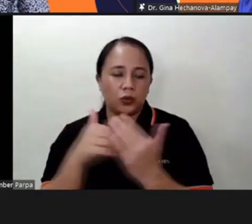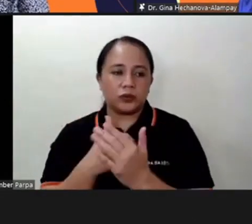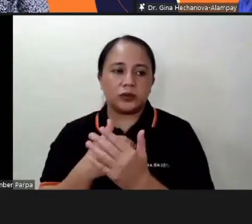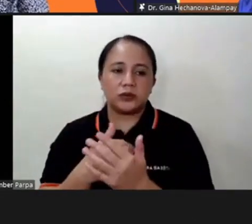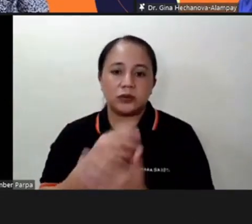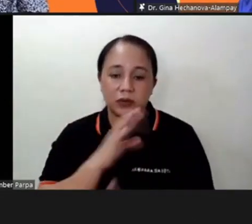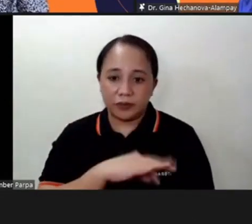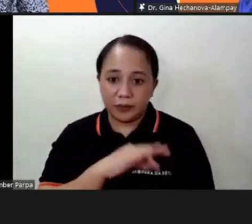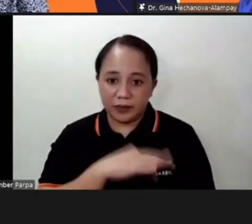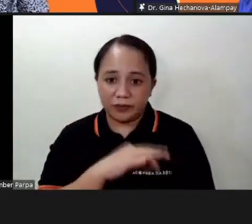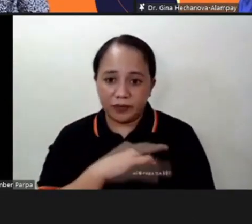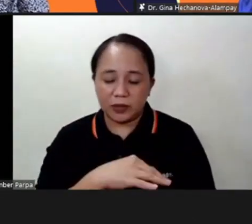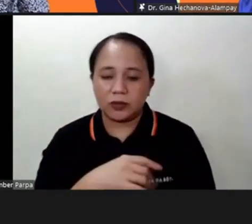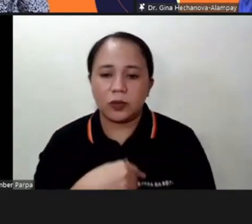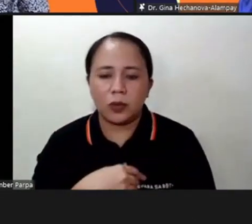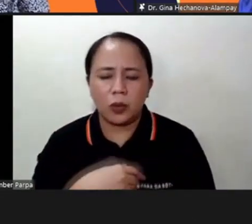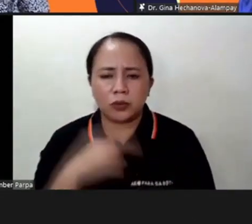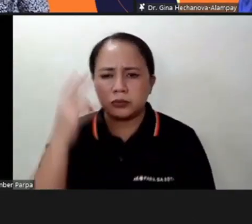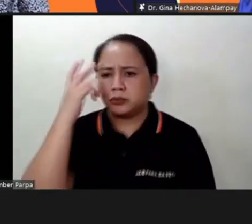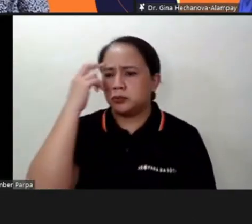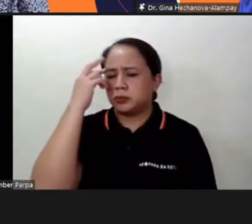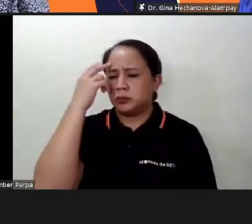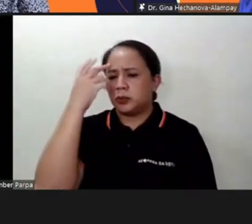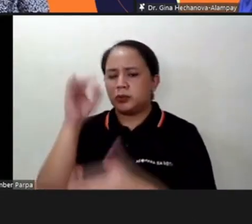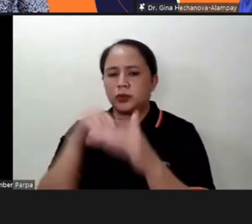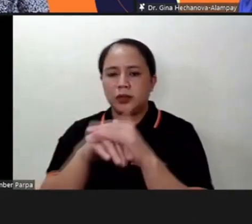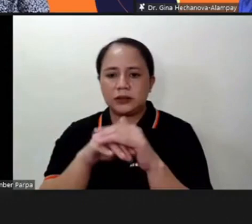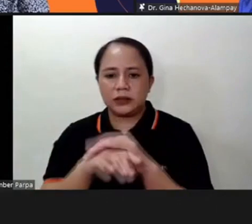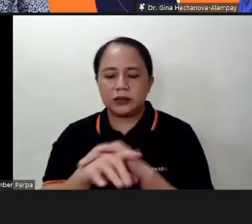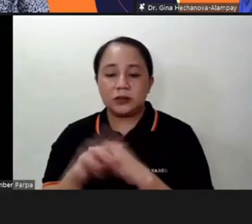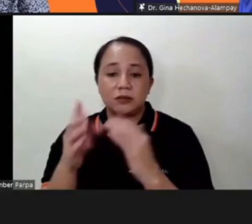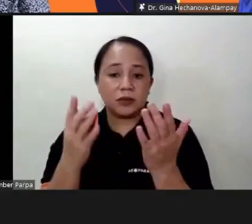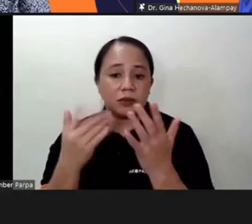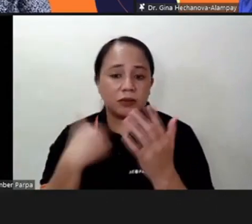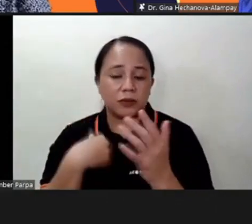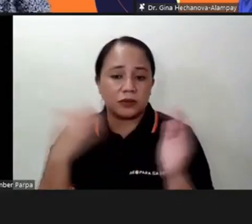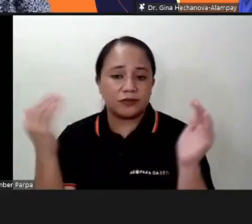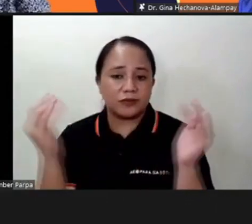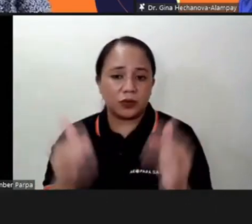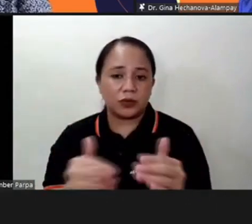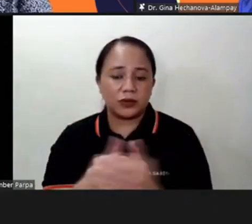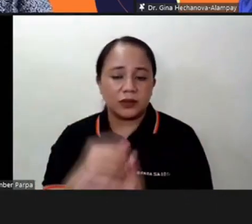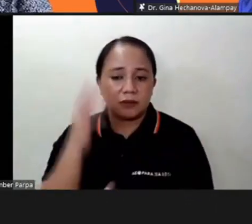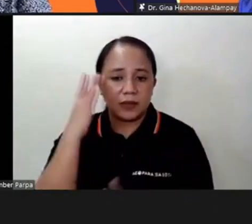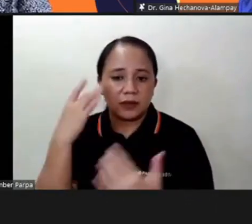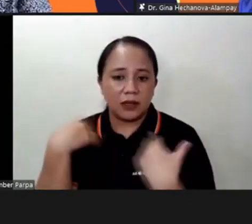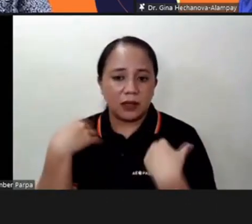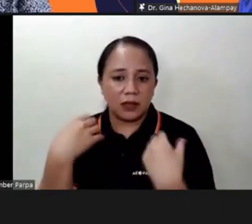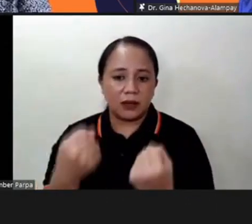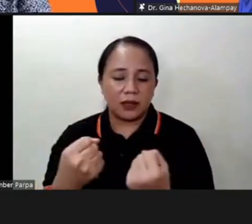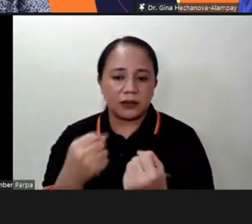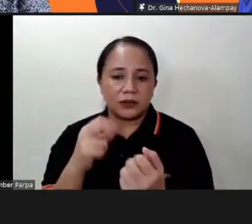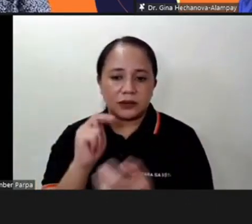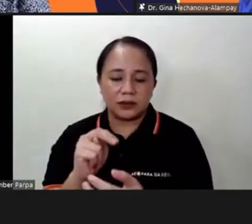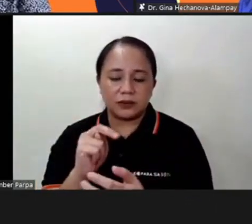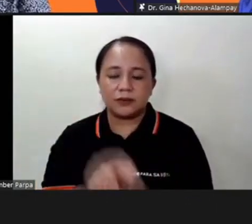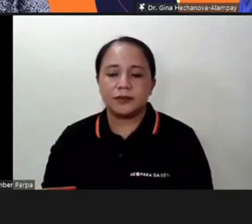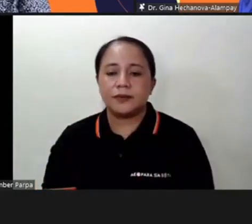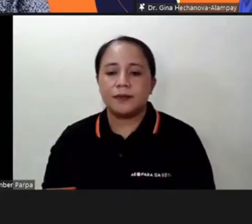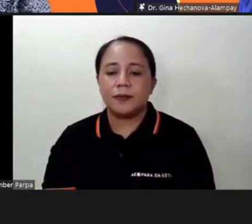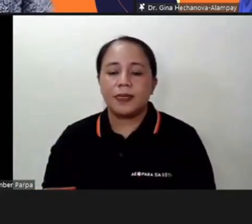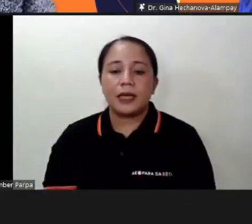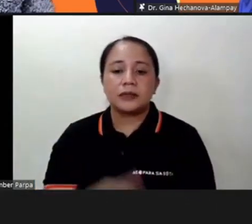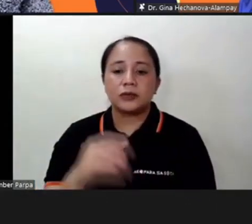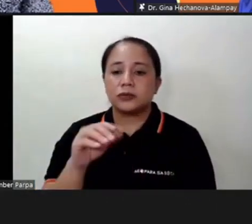it or were hesitant to access it. So maybe we should focus on mental health wellness. And